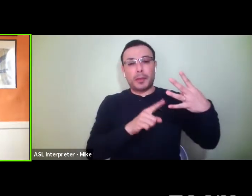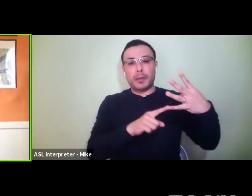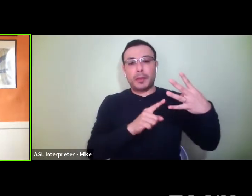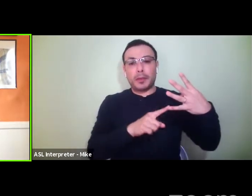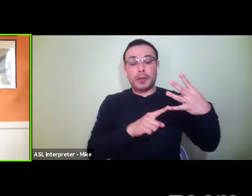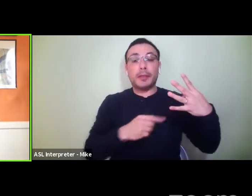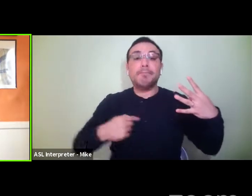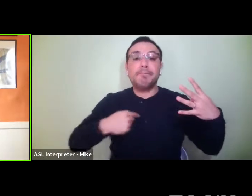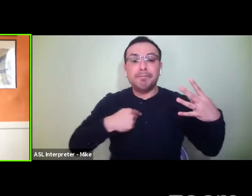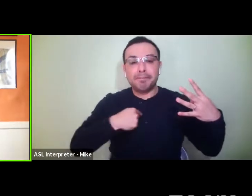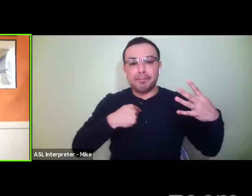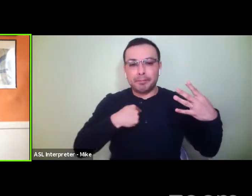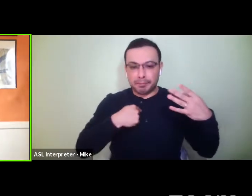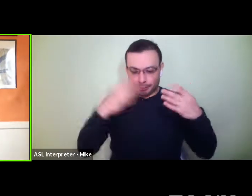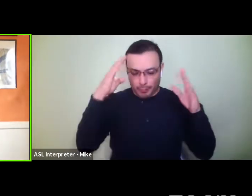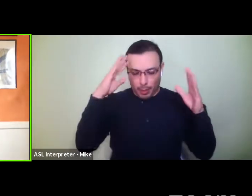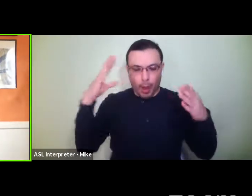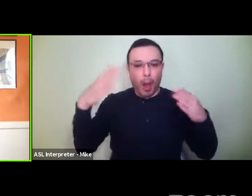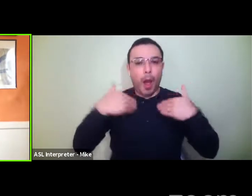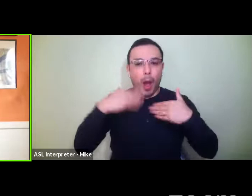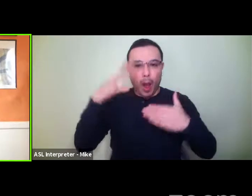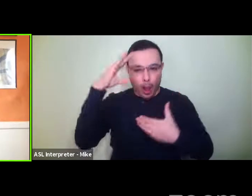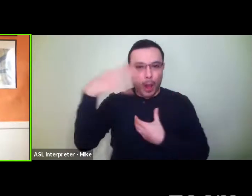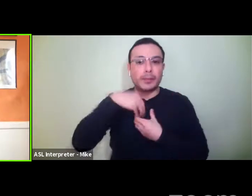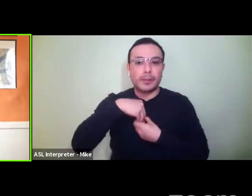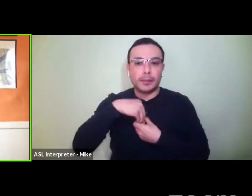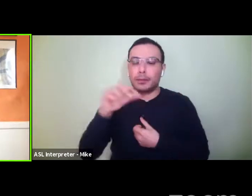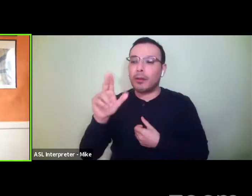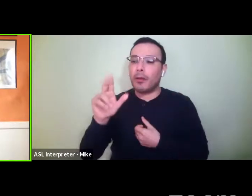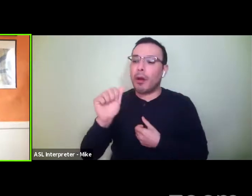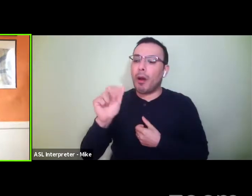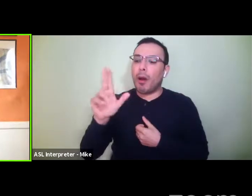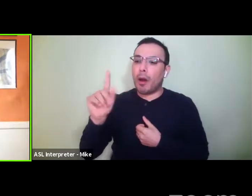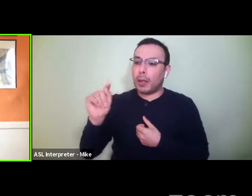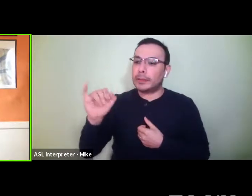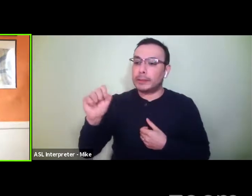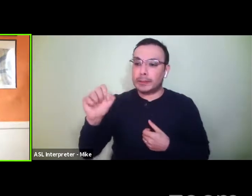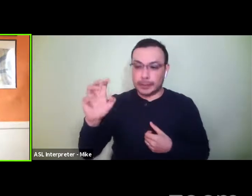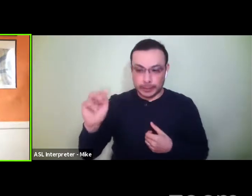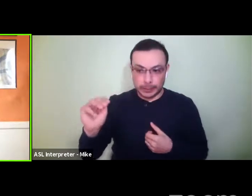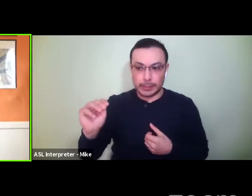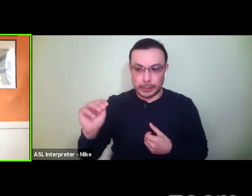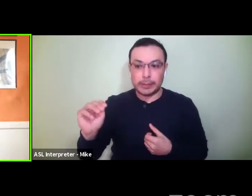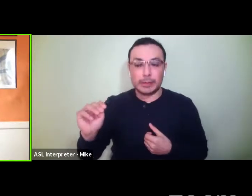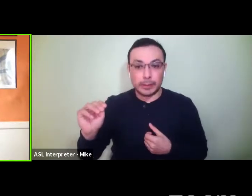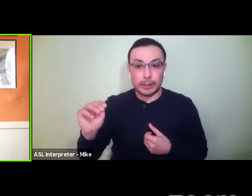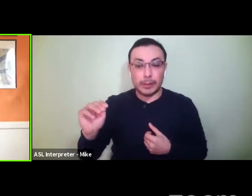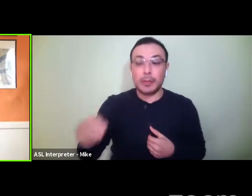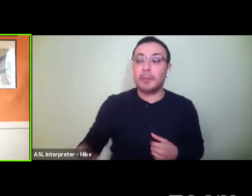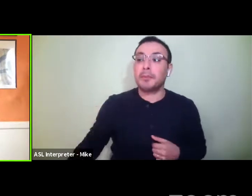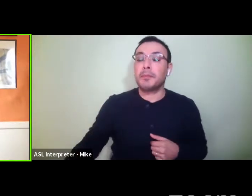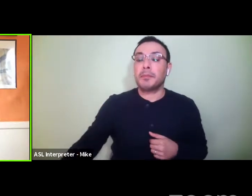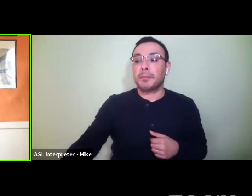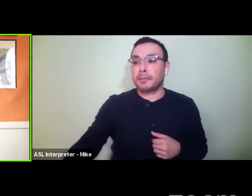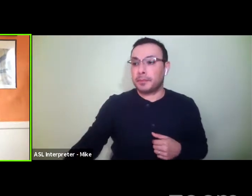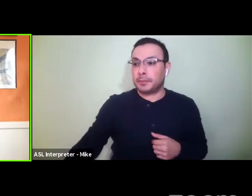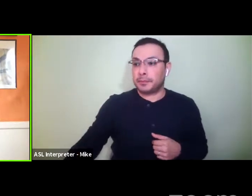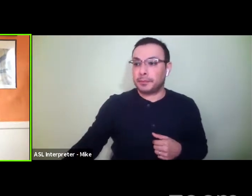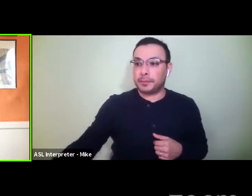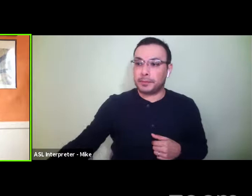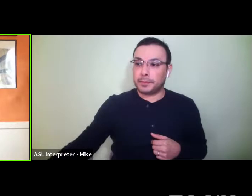autism. Like many from my background, I think of the idea of curing disabilities as a fairy